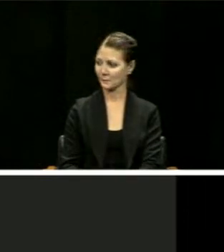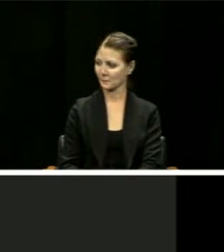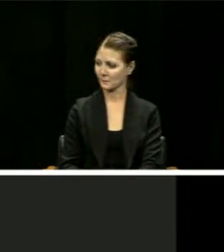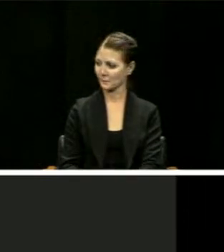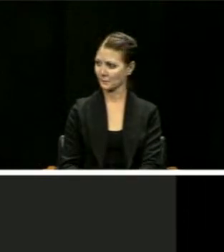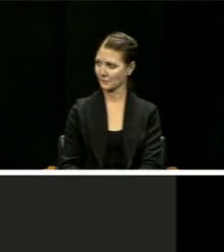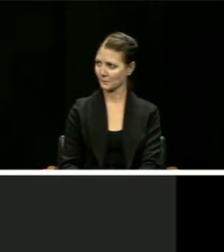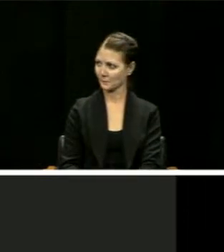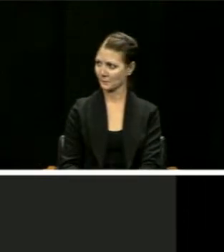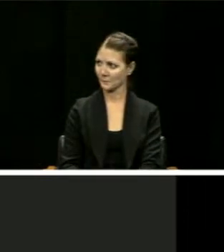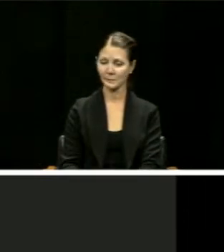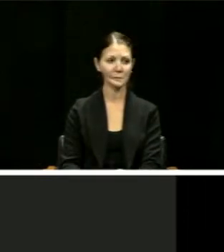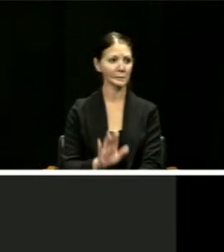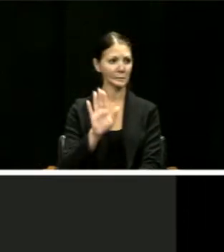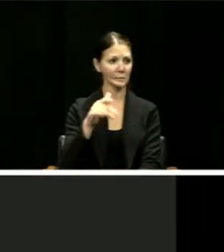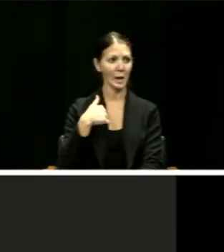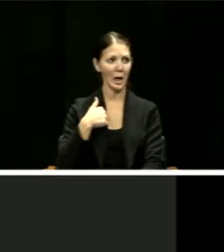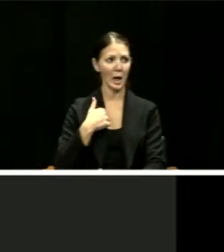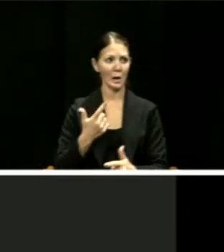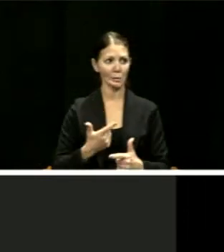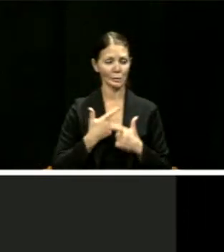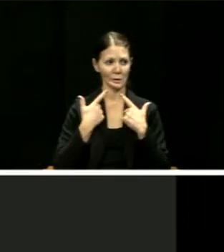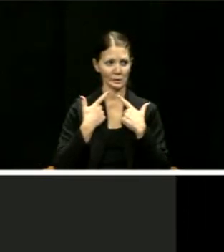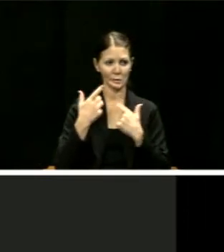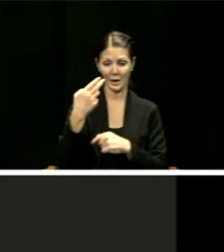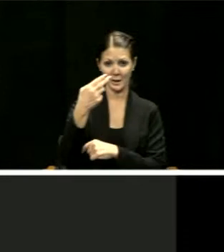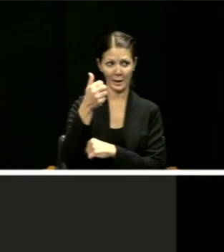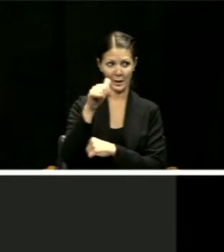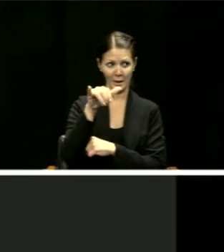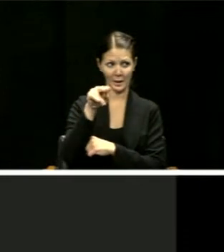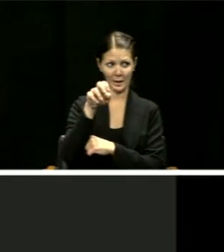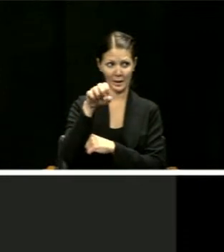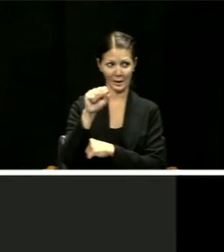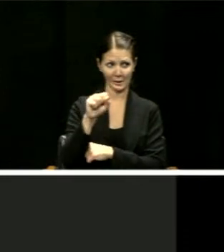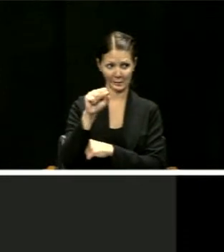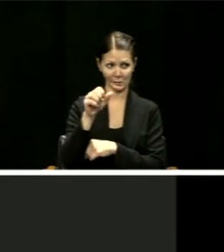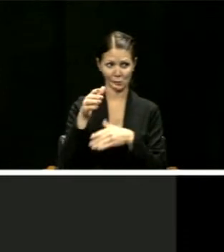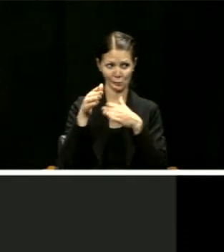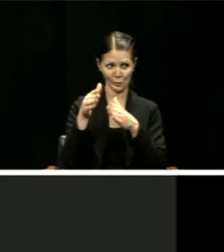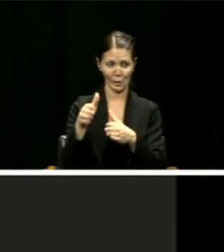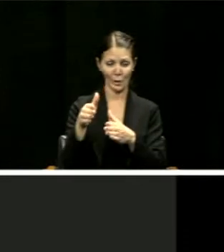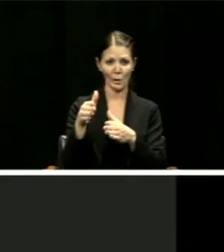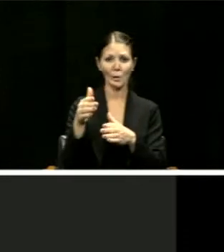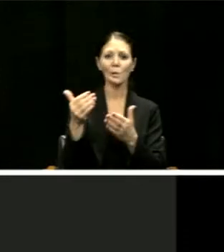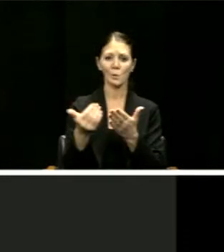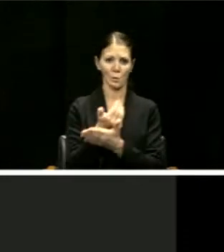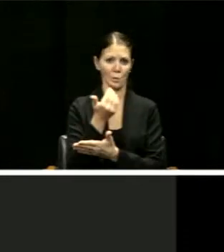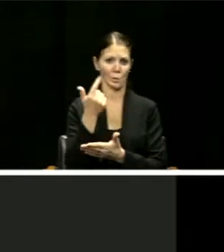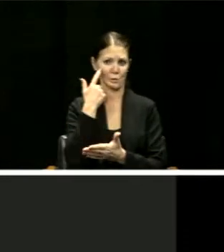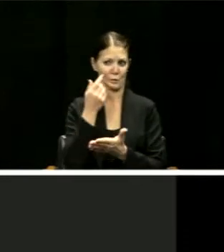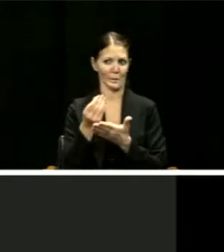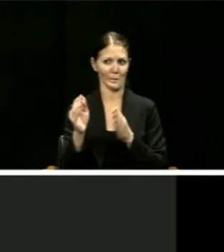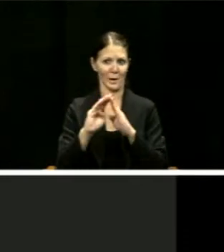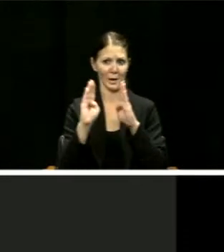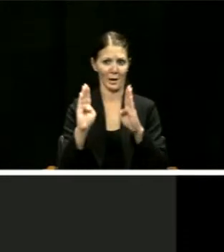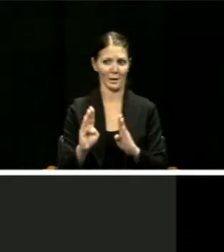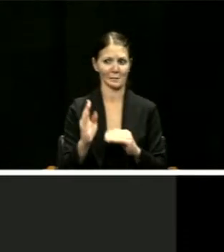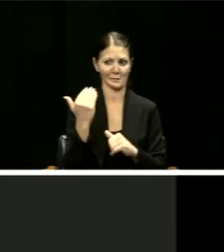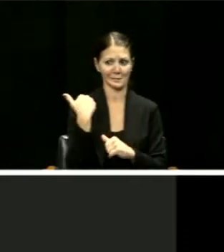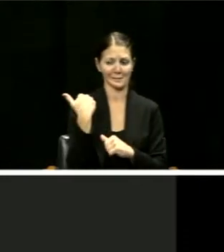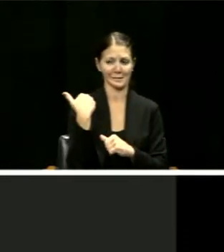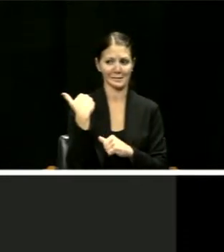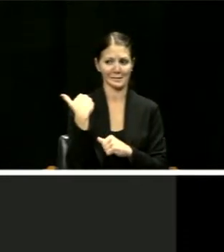Hello, I'm a resident of Haynes Road. We are new homeowners. Actually, we purchased our